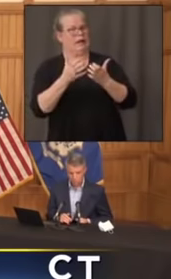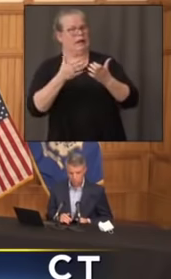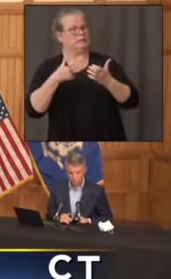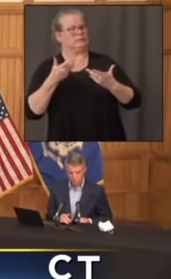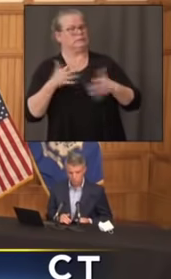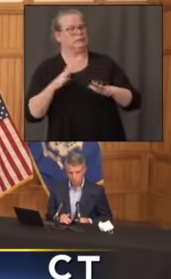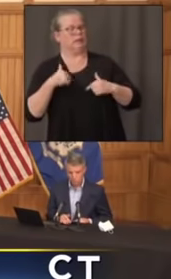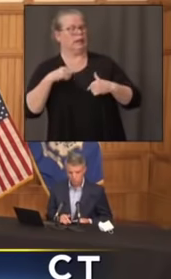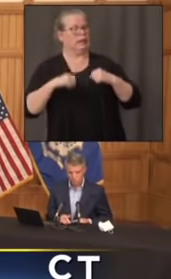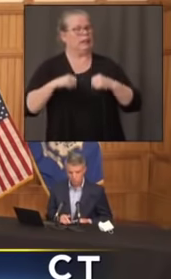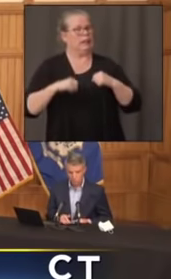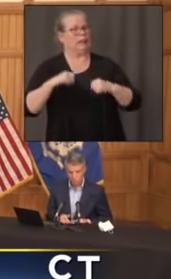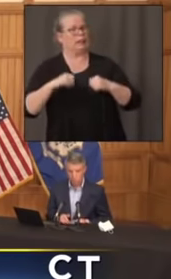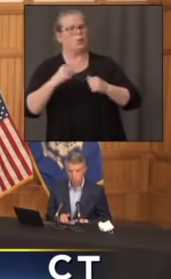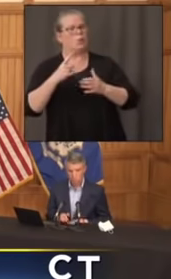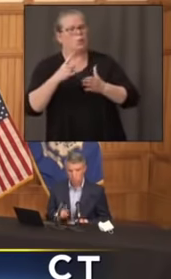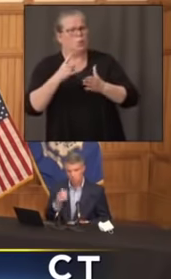classroom?